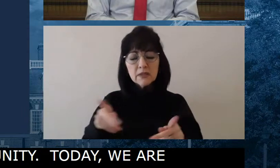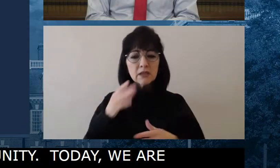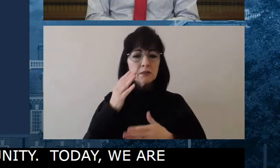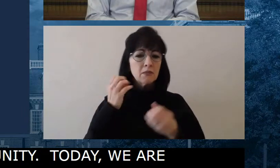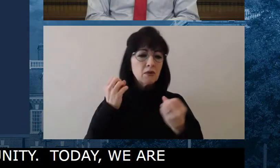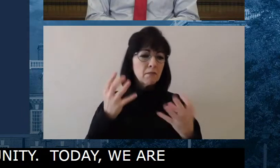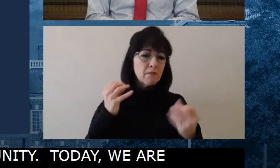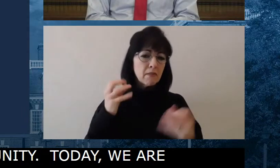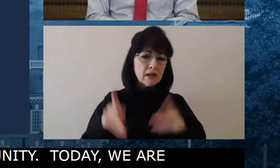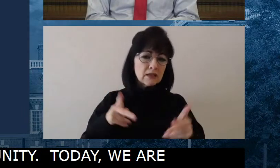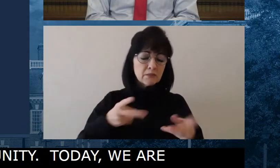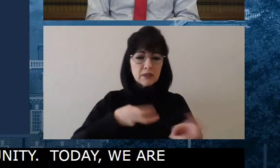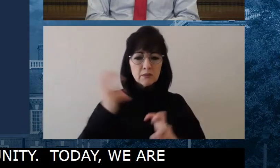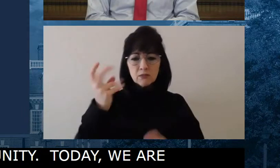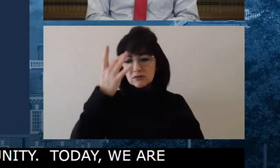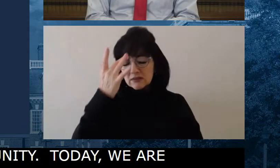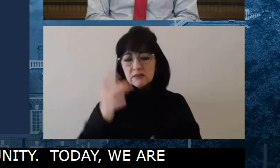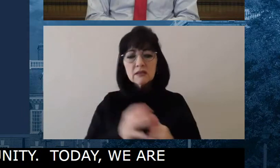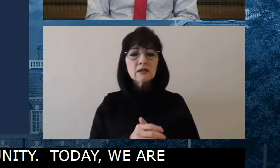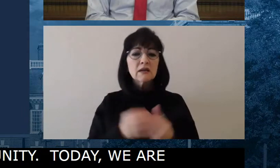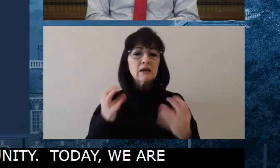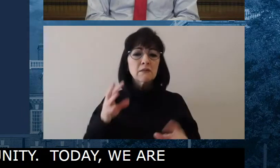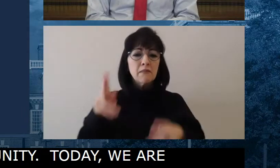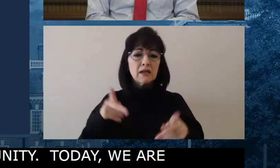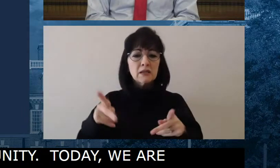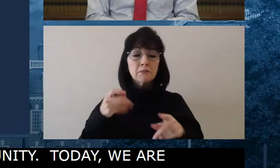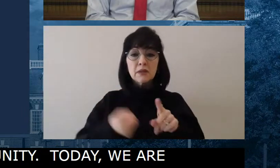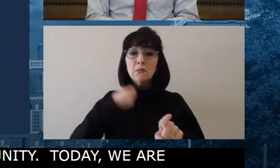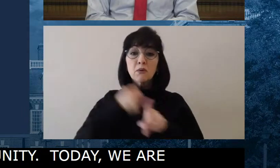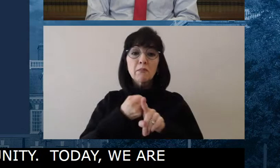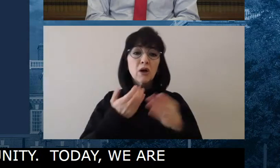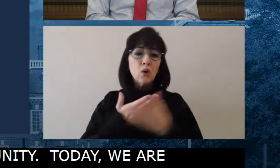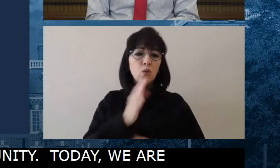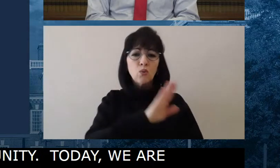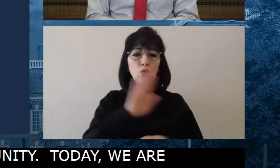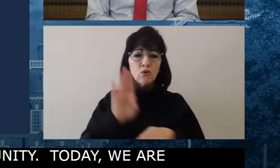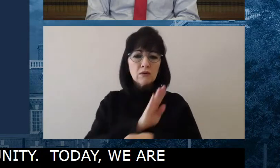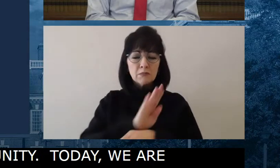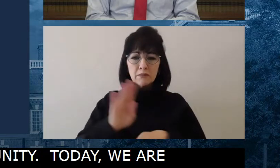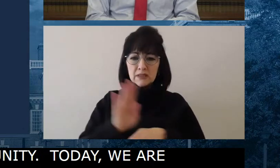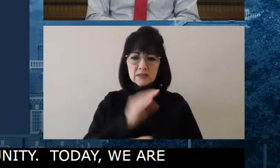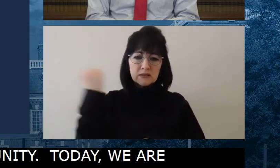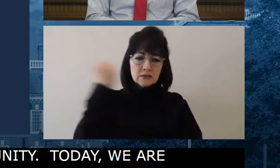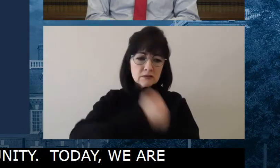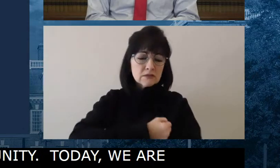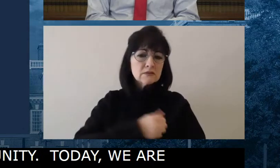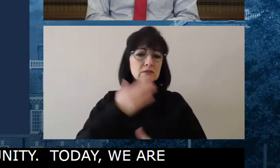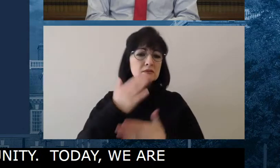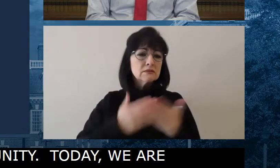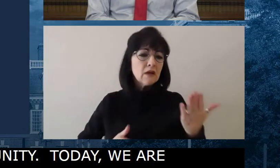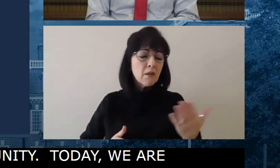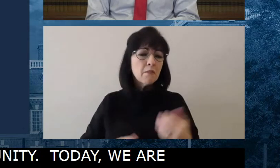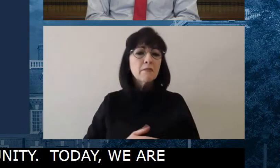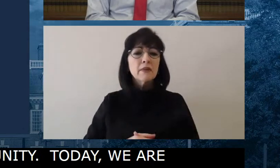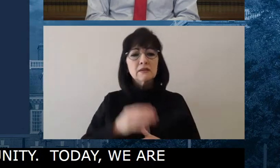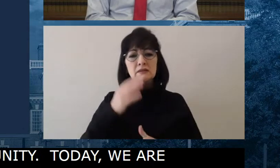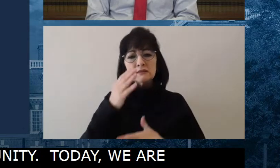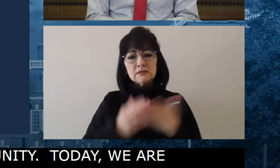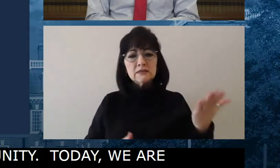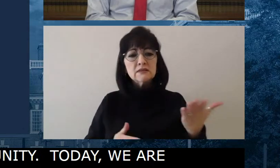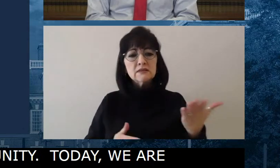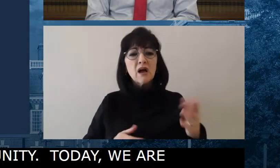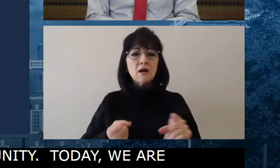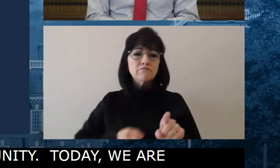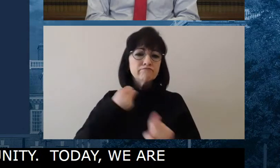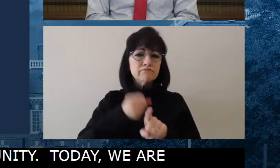been affected, those whose businesses have been interrupted and those who've lost their businesses. And today we pause to